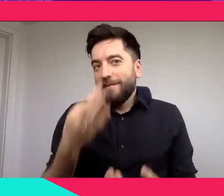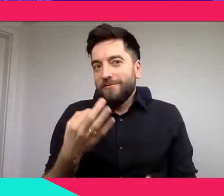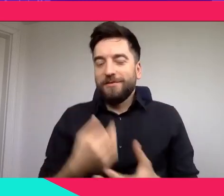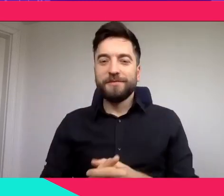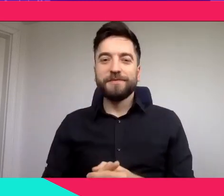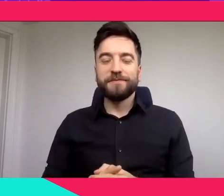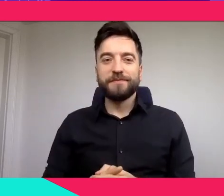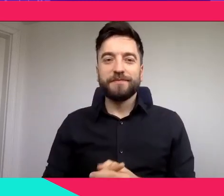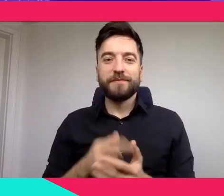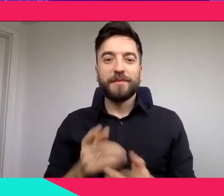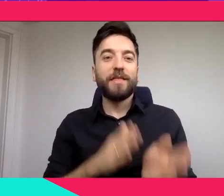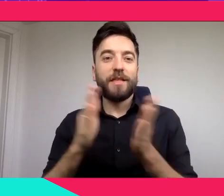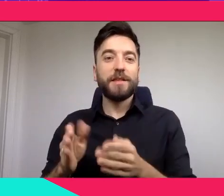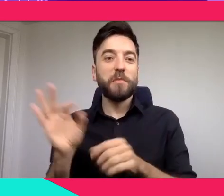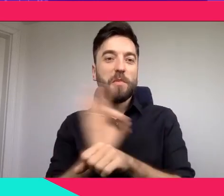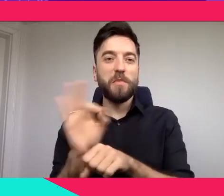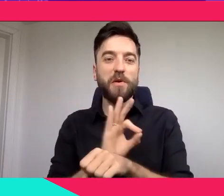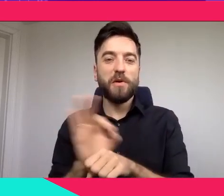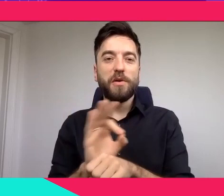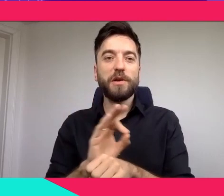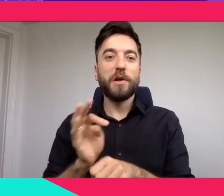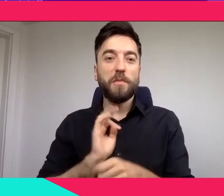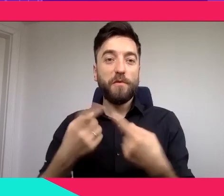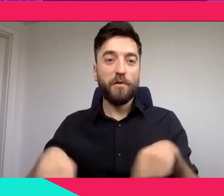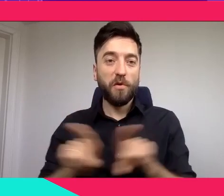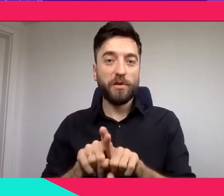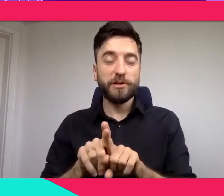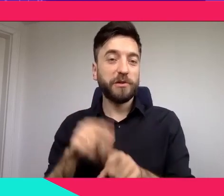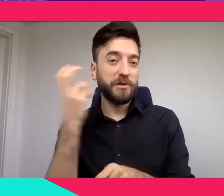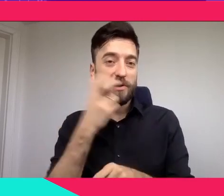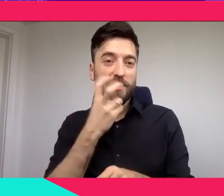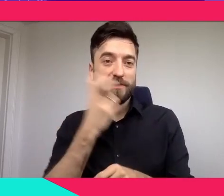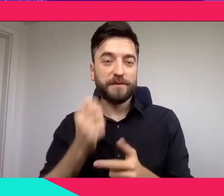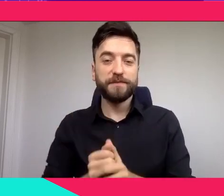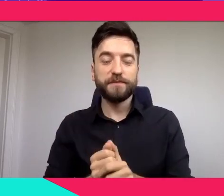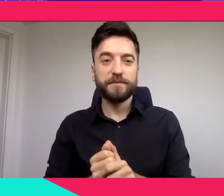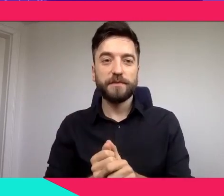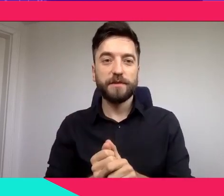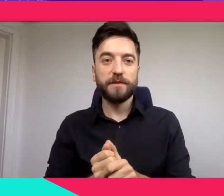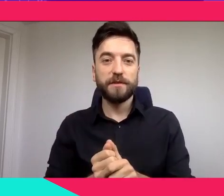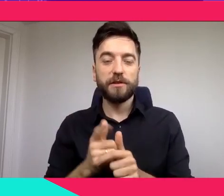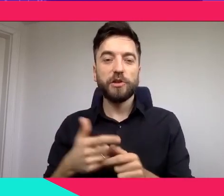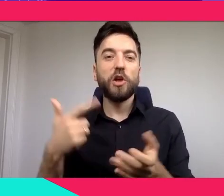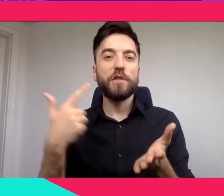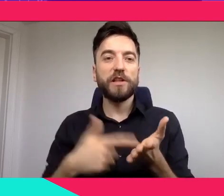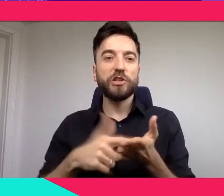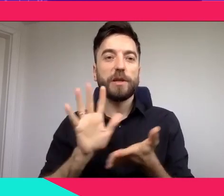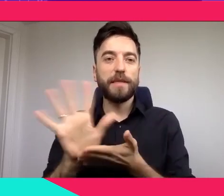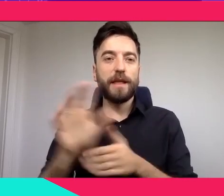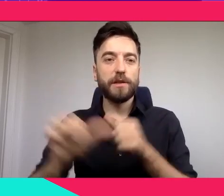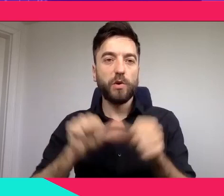project is quite interesting. It was in 2015 where the